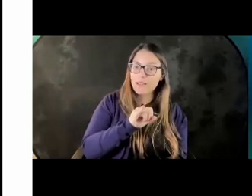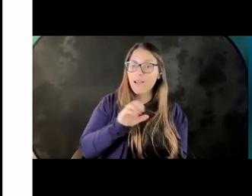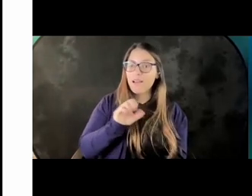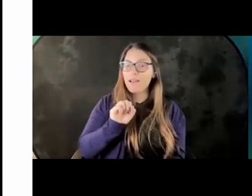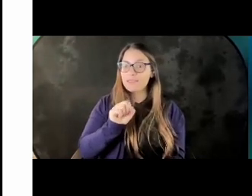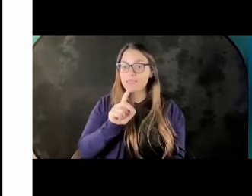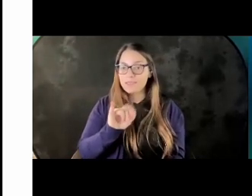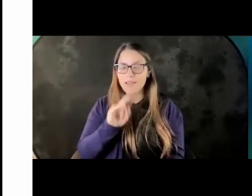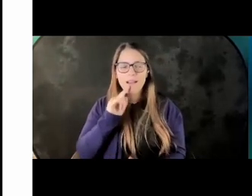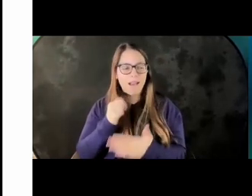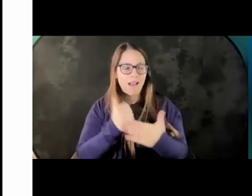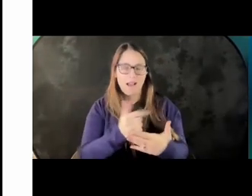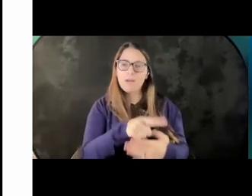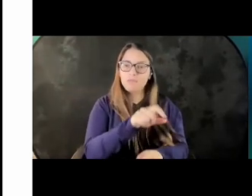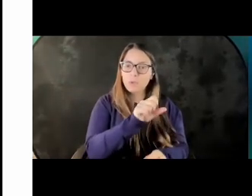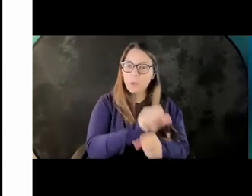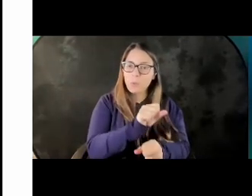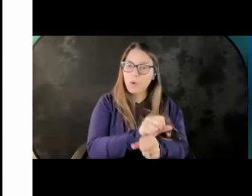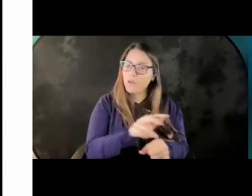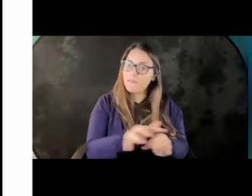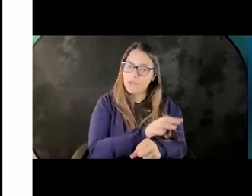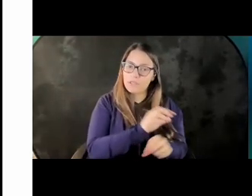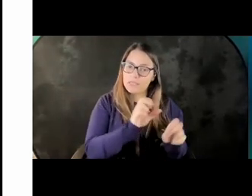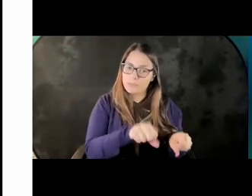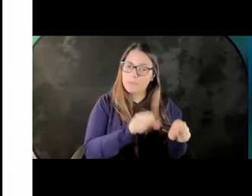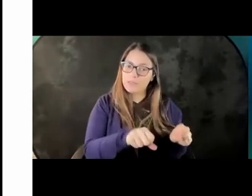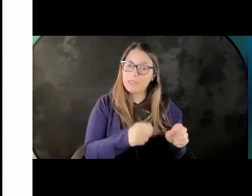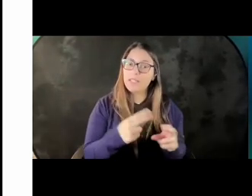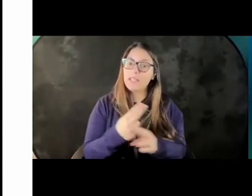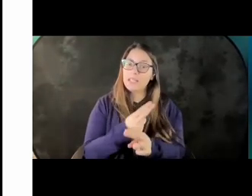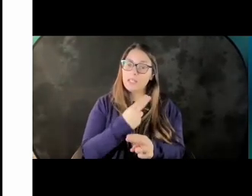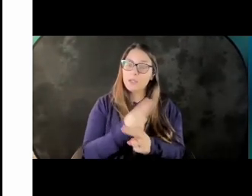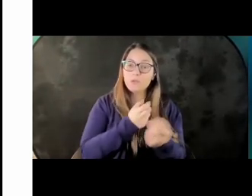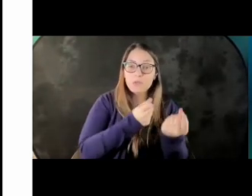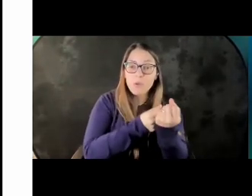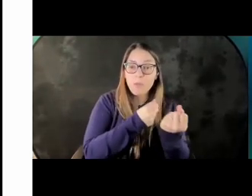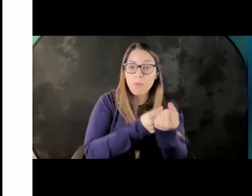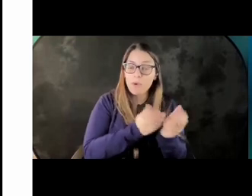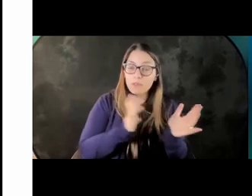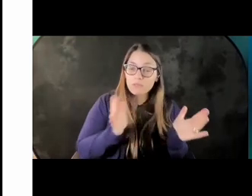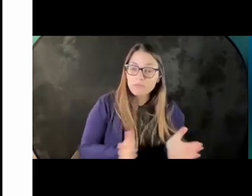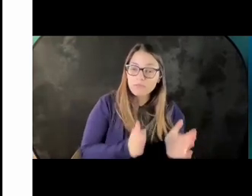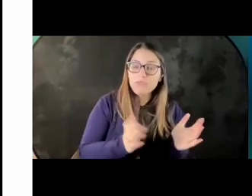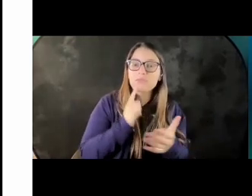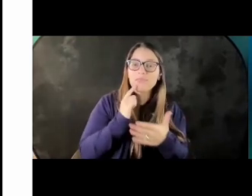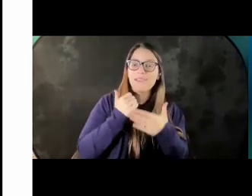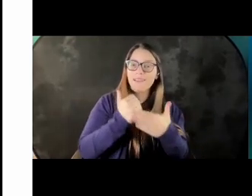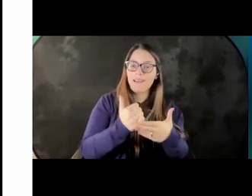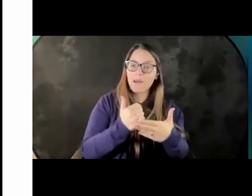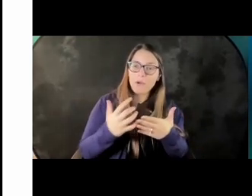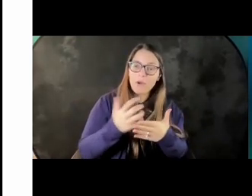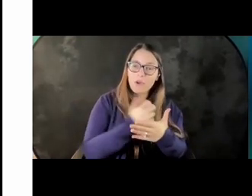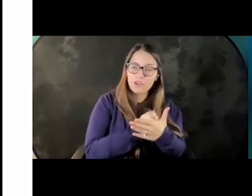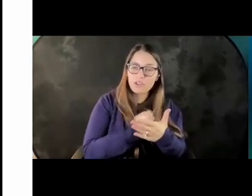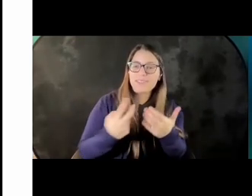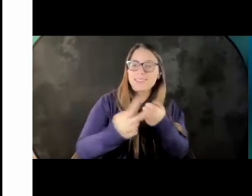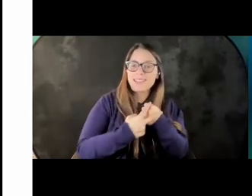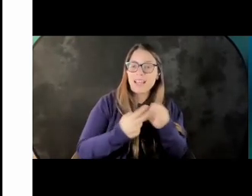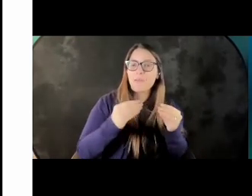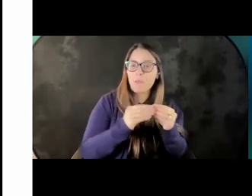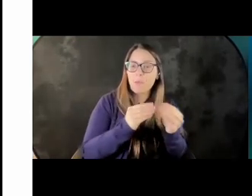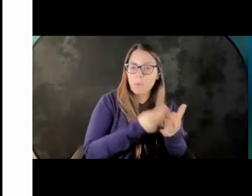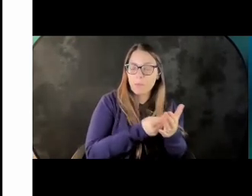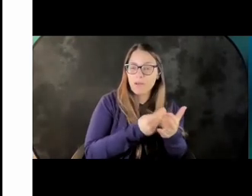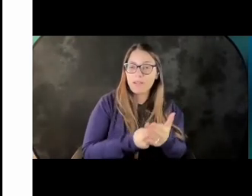abilities and use SSA work supports and incentives that can help you earn and save more and keep